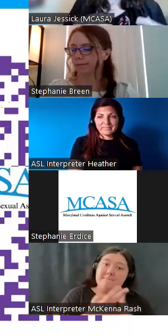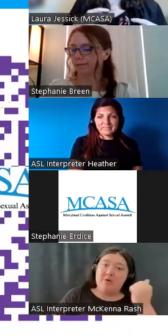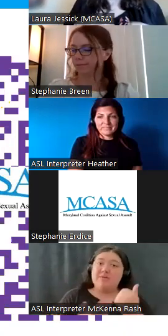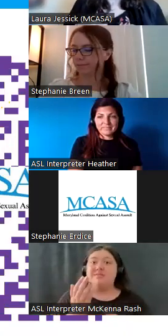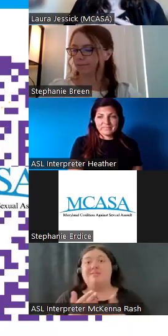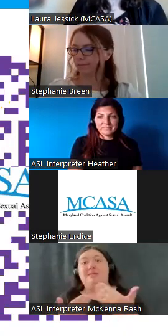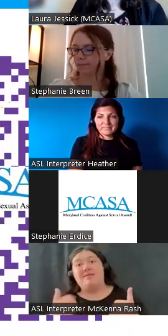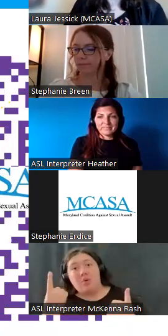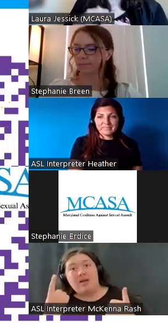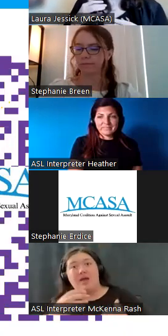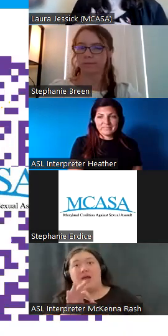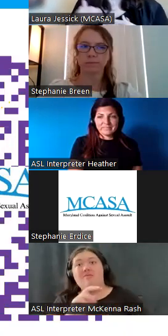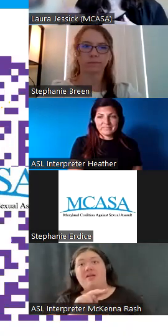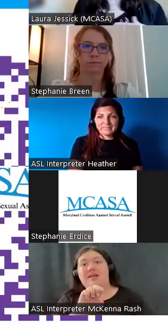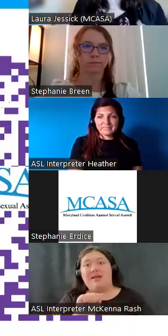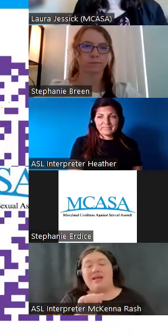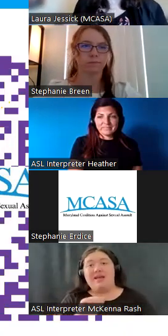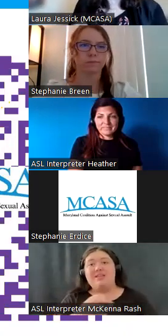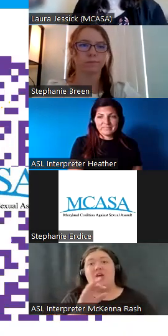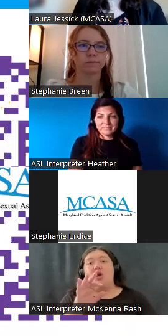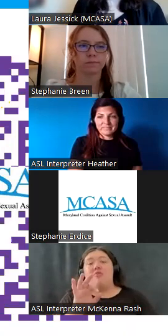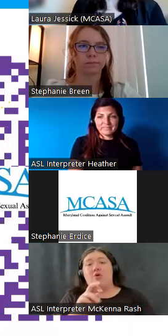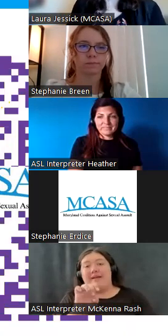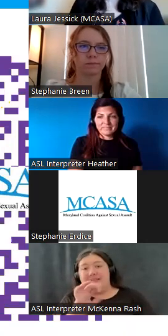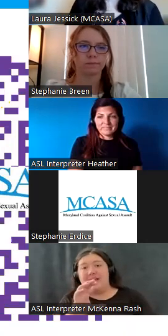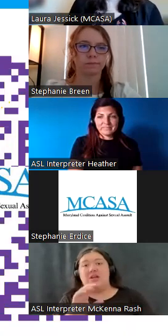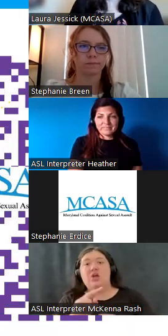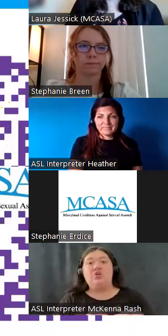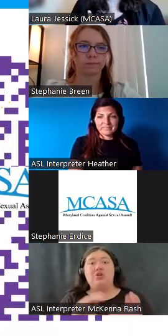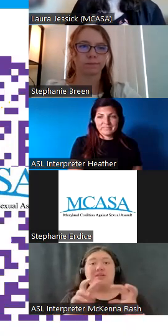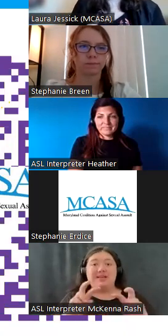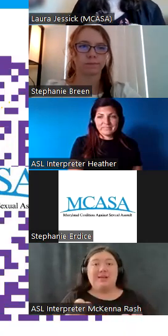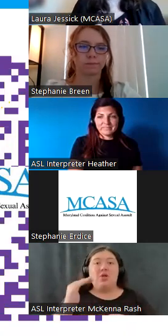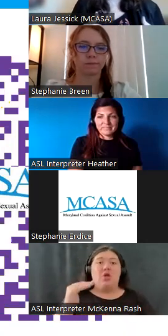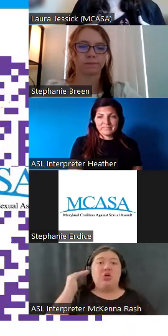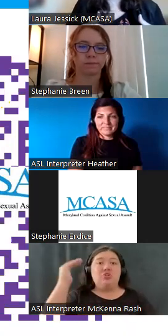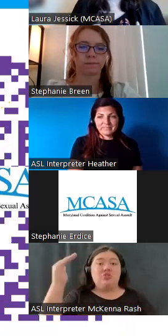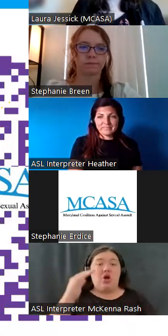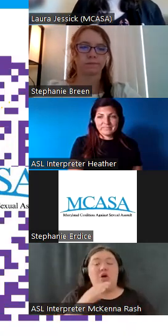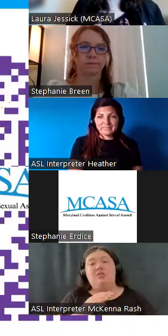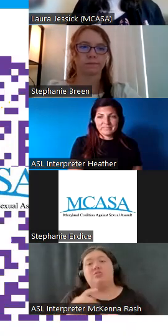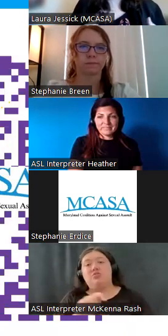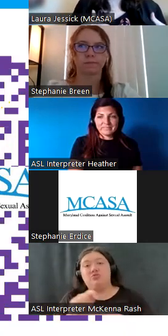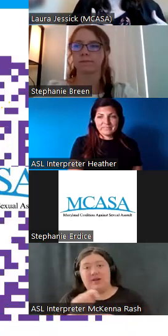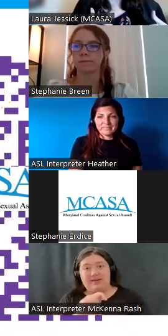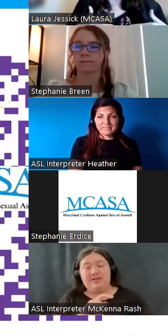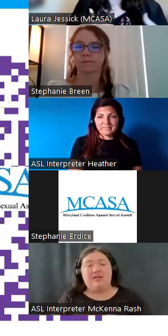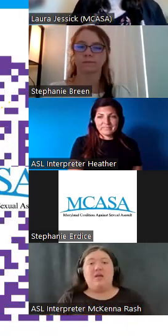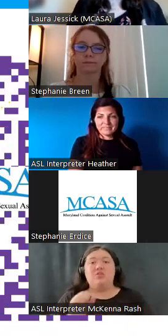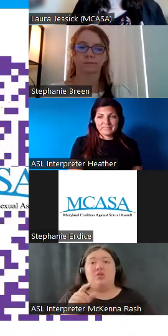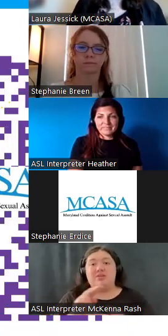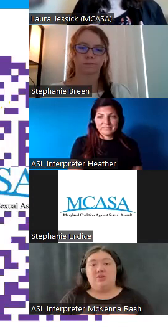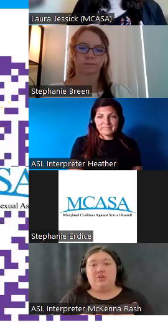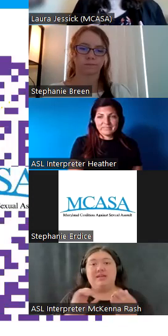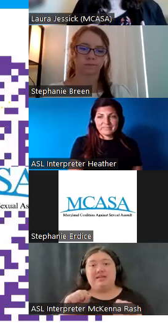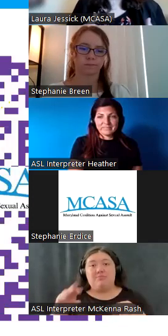is at forensic nurse examiners, adult and adolescent trained and certified nurses. So these are nurses that can provide exams to